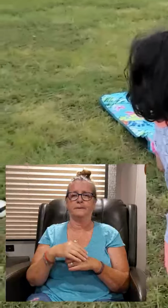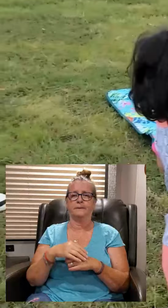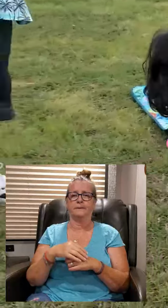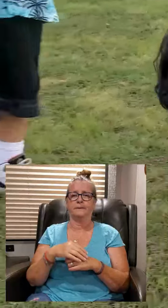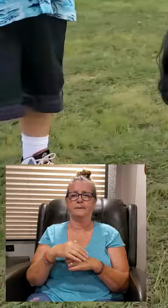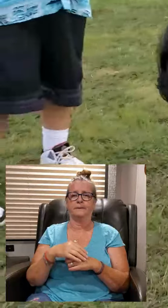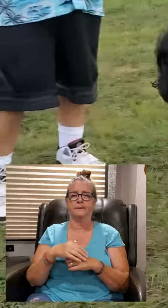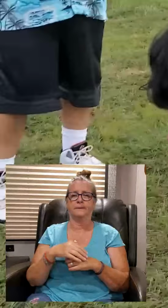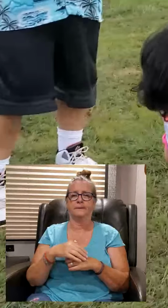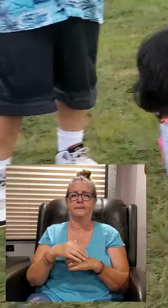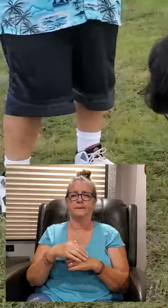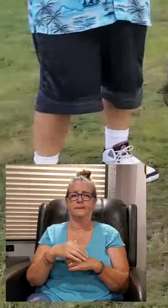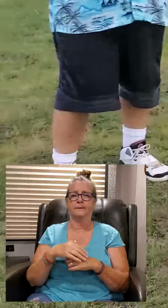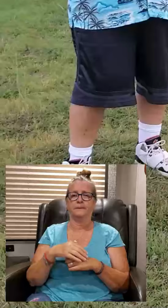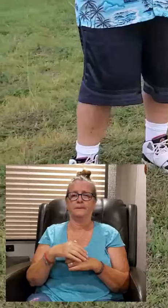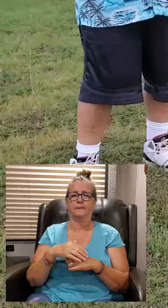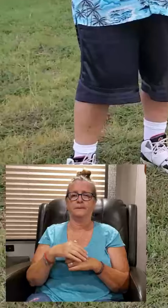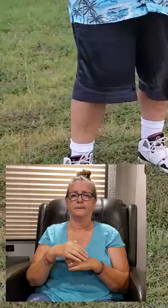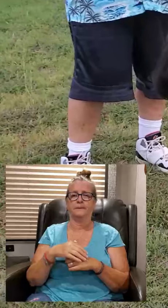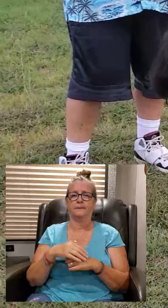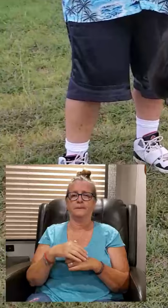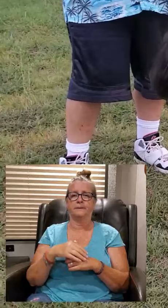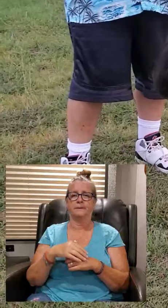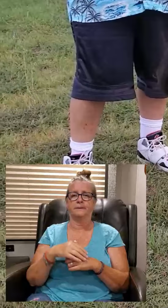we're done and we're blowing off some fireworks.